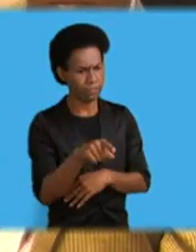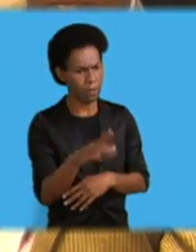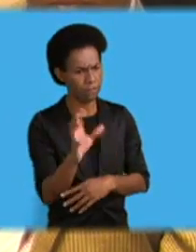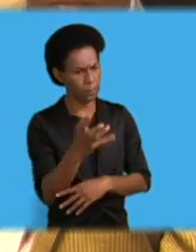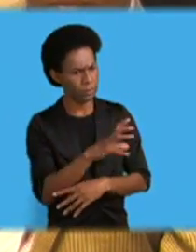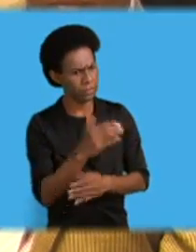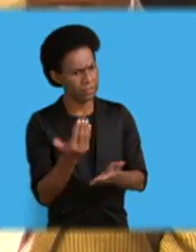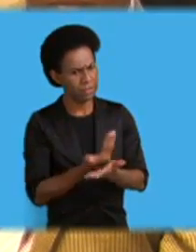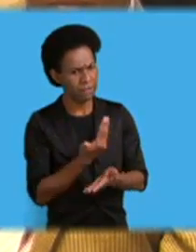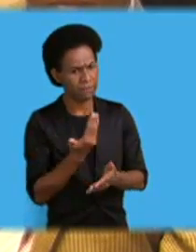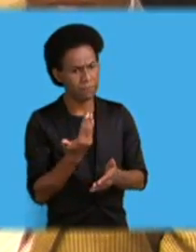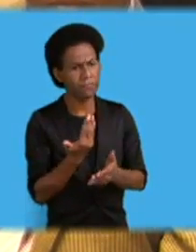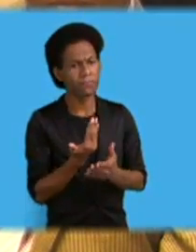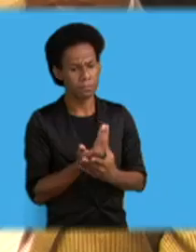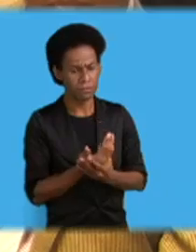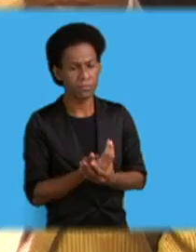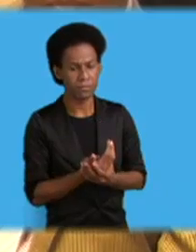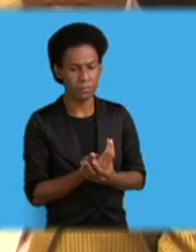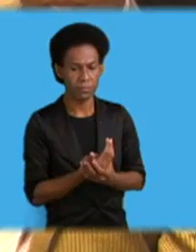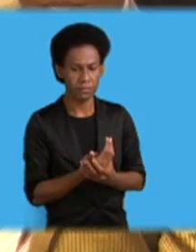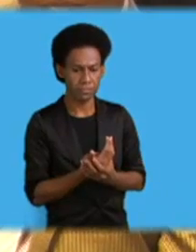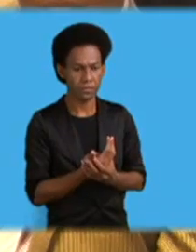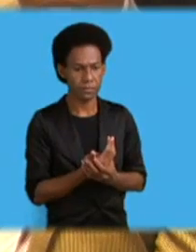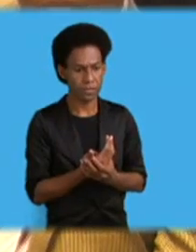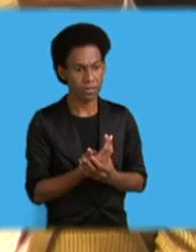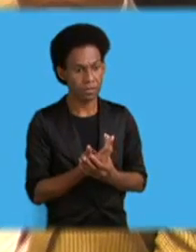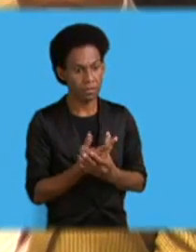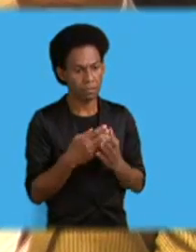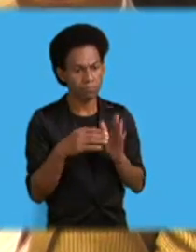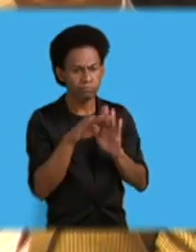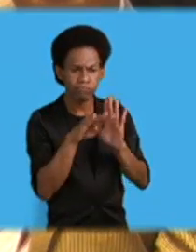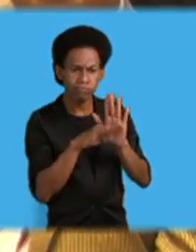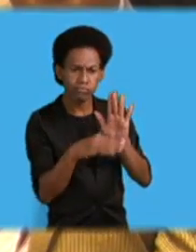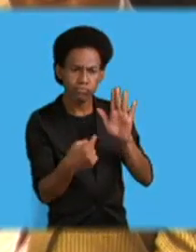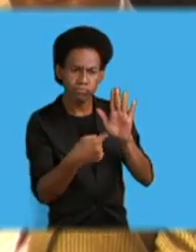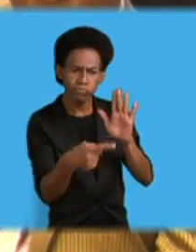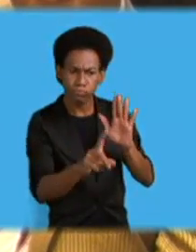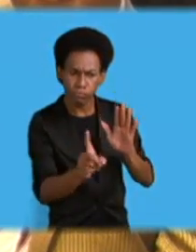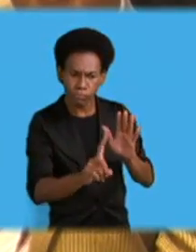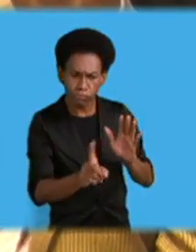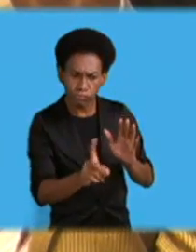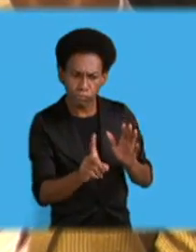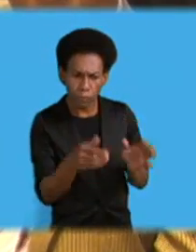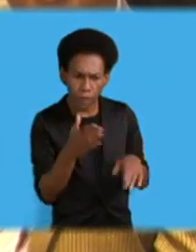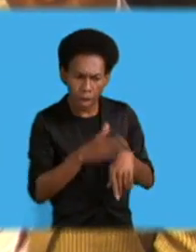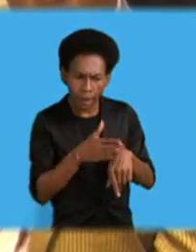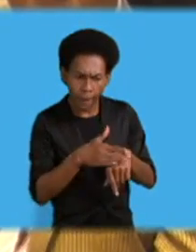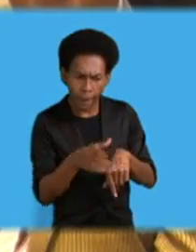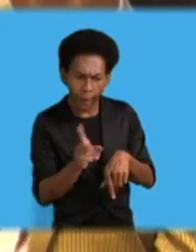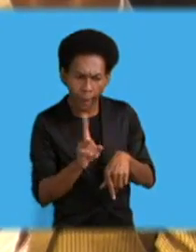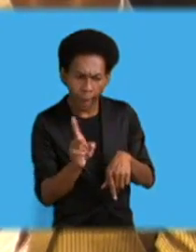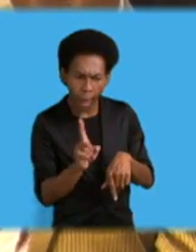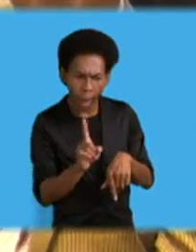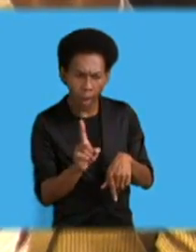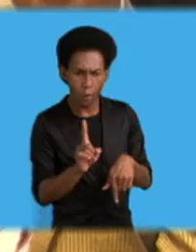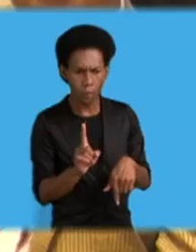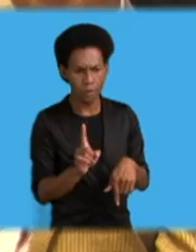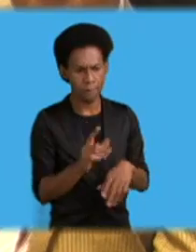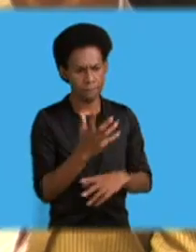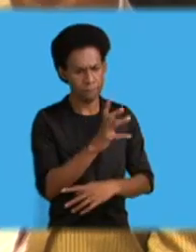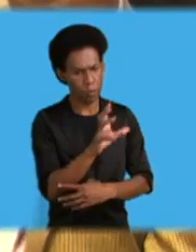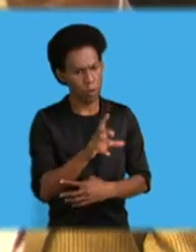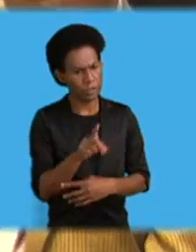how is the Ministry of Forest addressing all this deforestation and